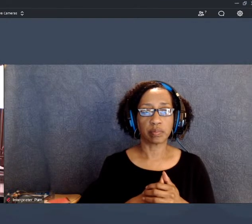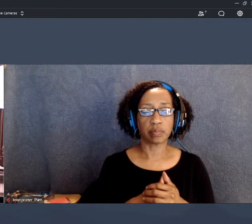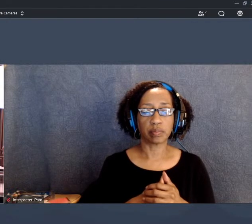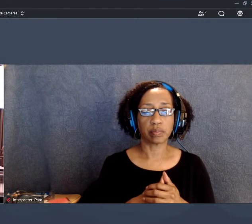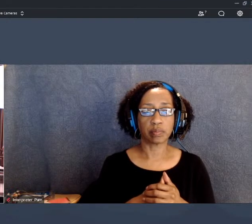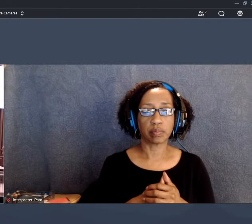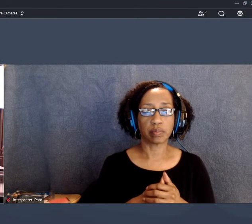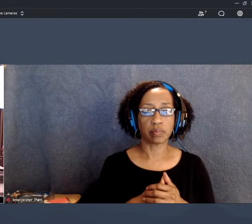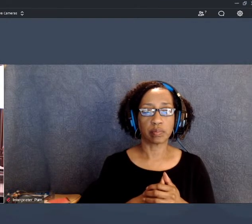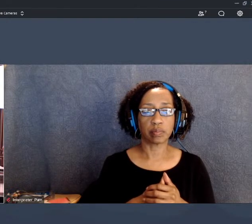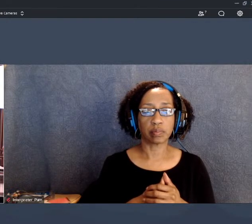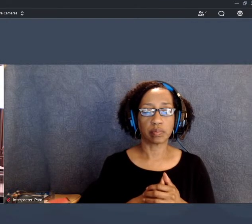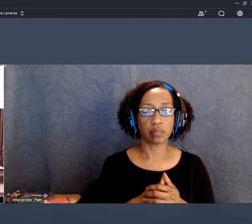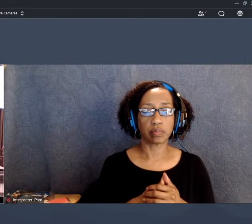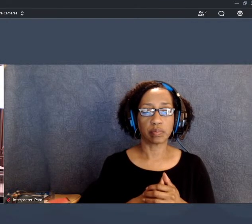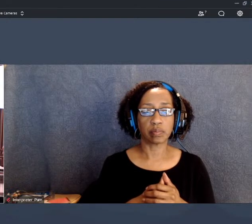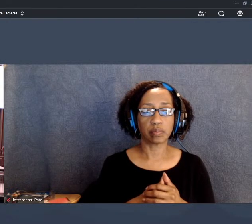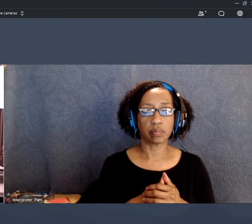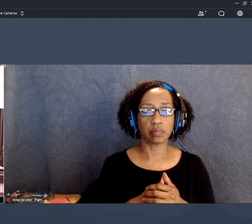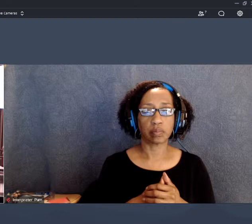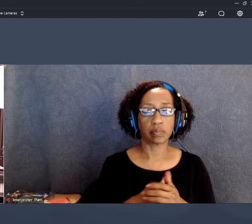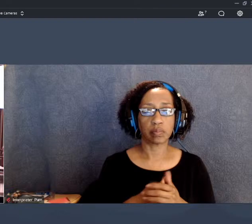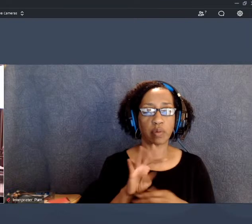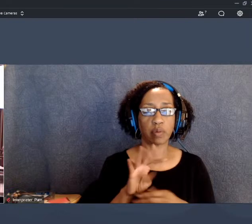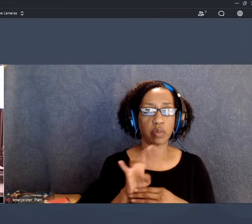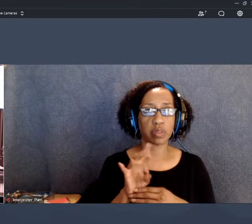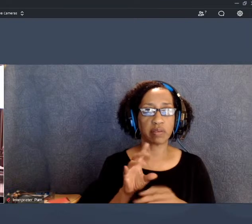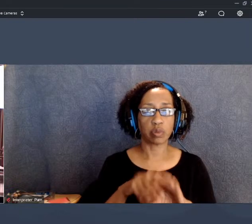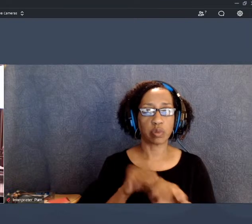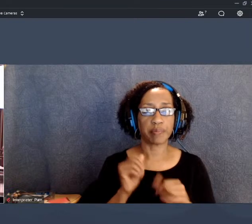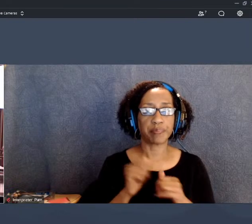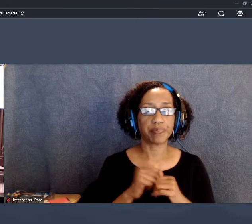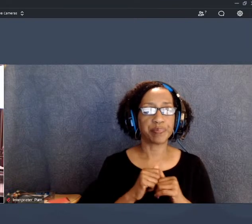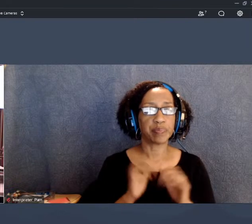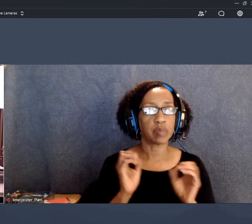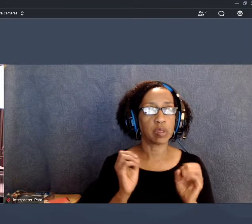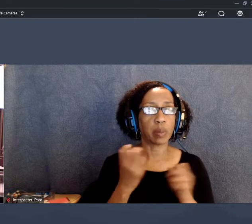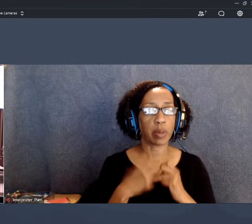I'm going there. I have mouse problems.